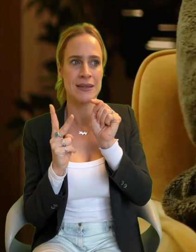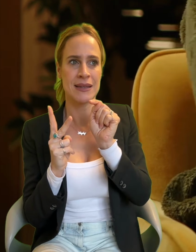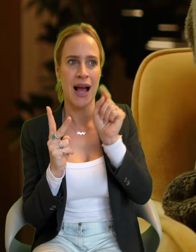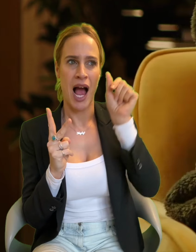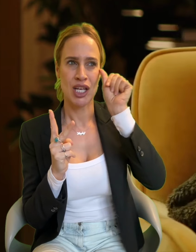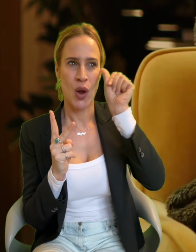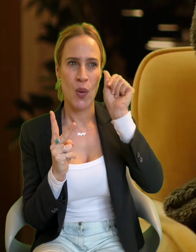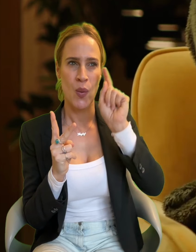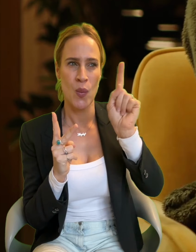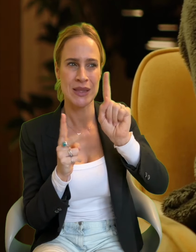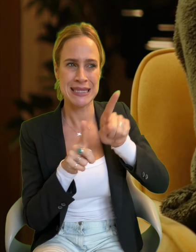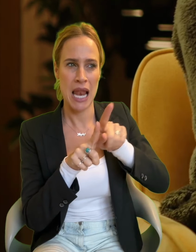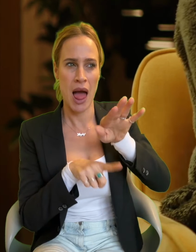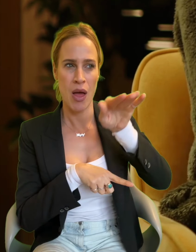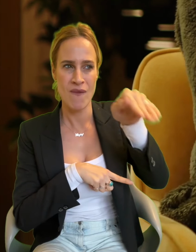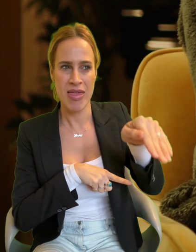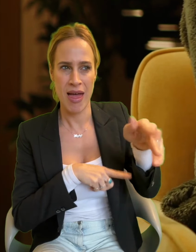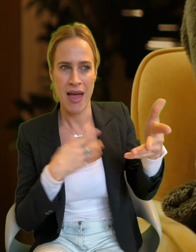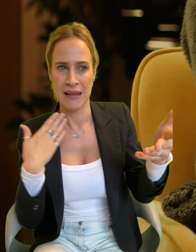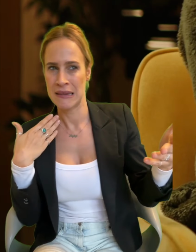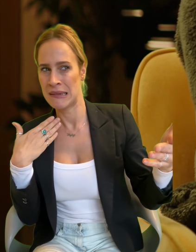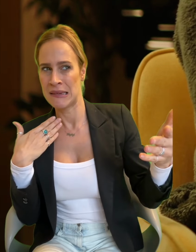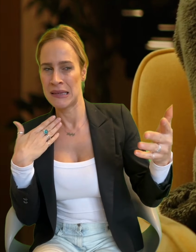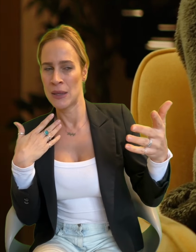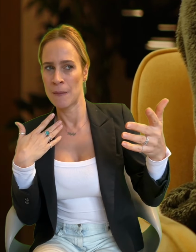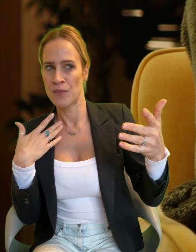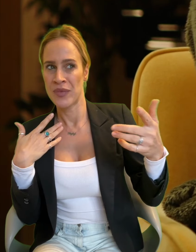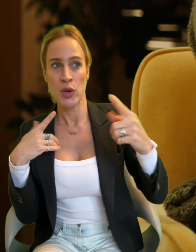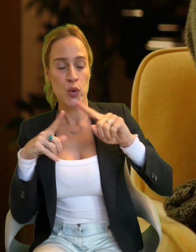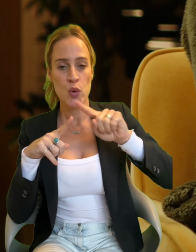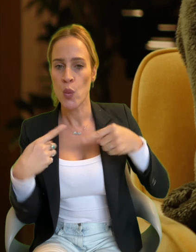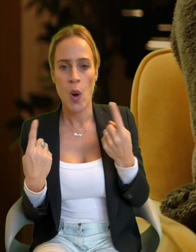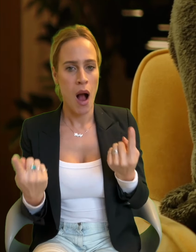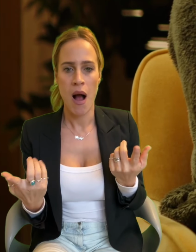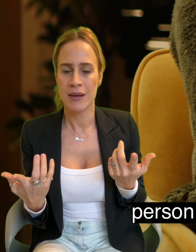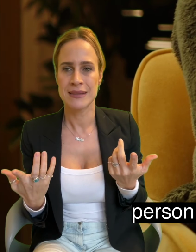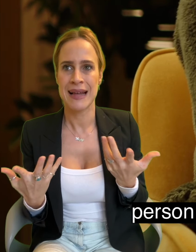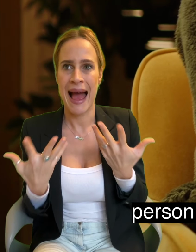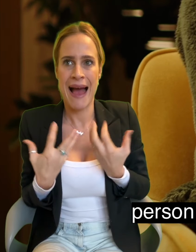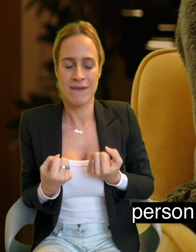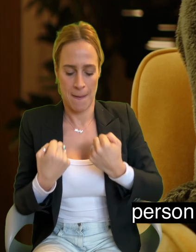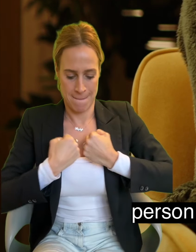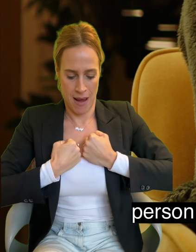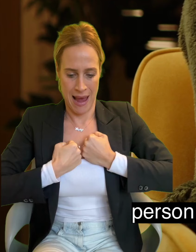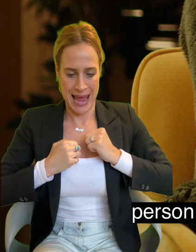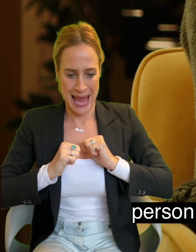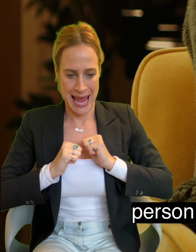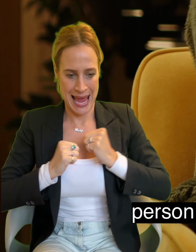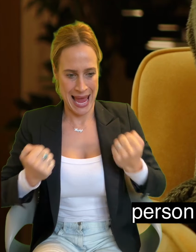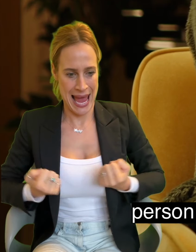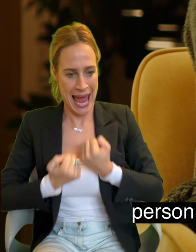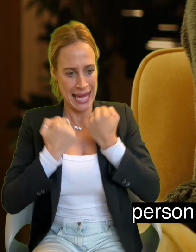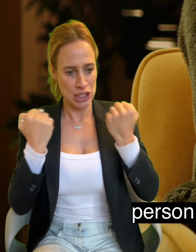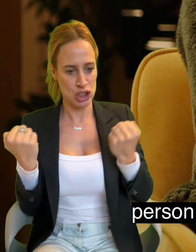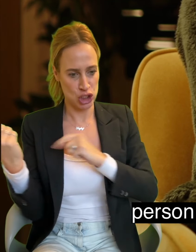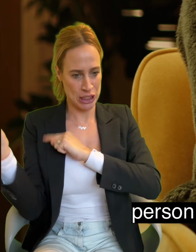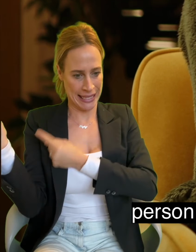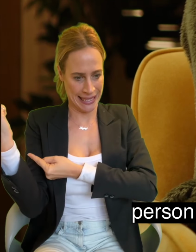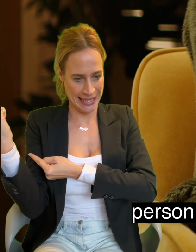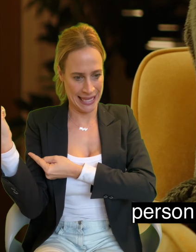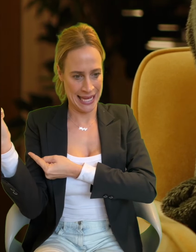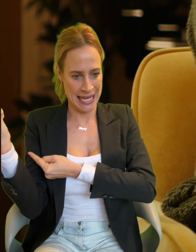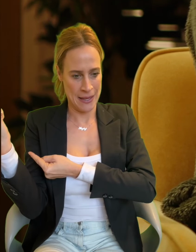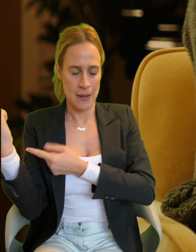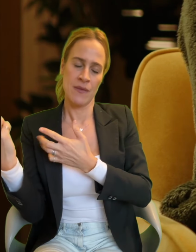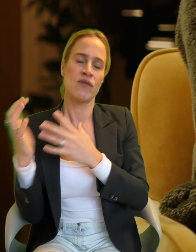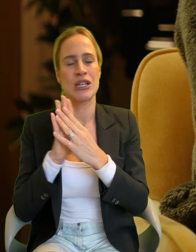do and go the lengths that I do and not be the person that I am. And an example being, like, you